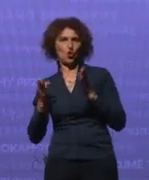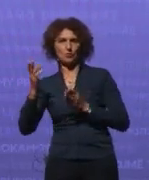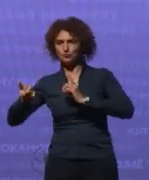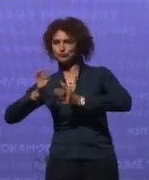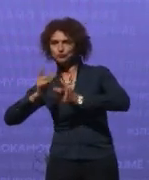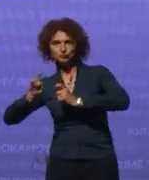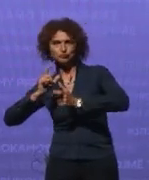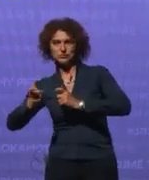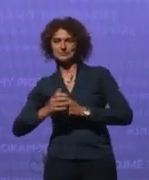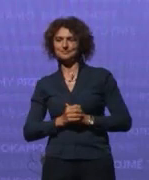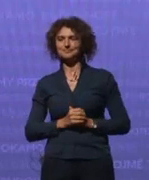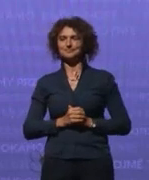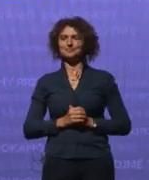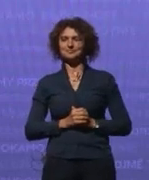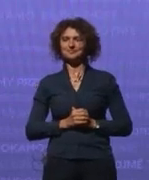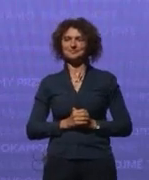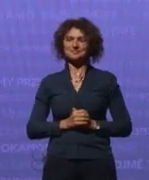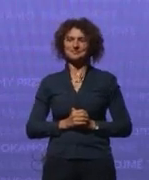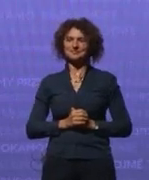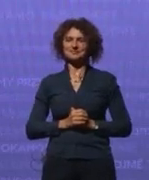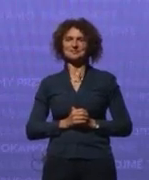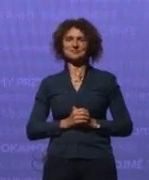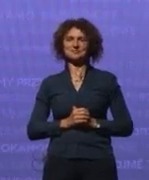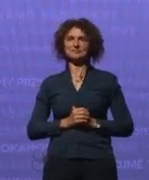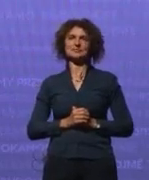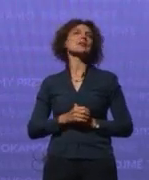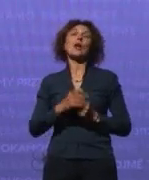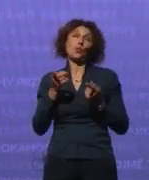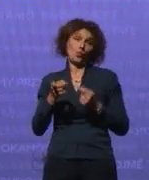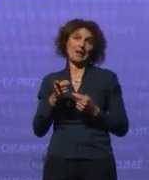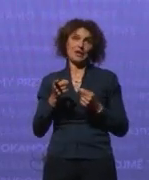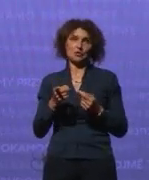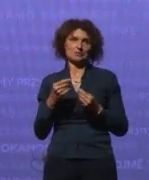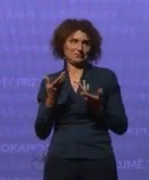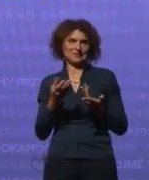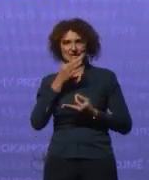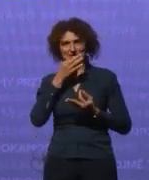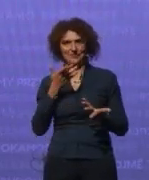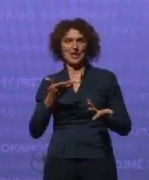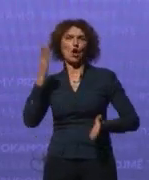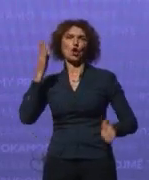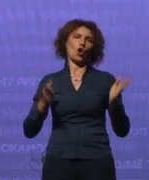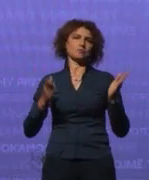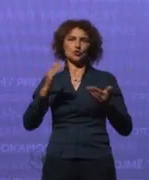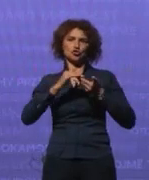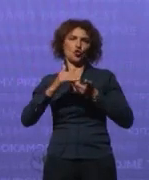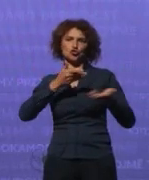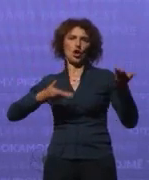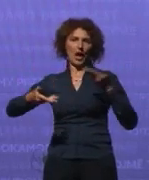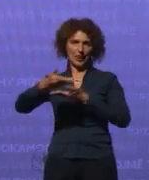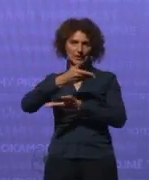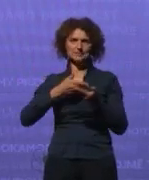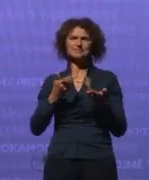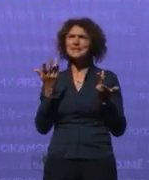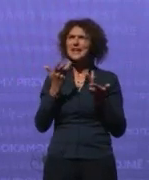humans. So when I say about the human side, what I mean is understanding the